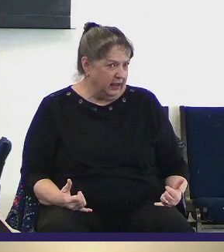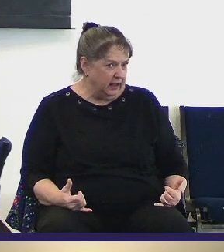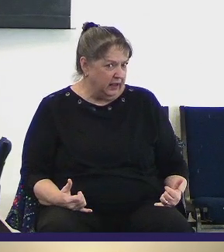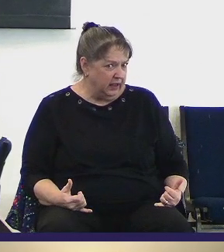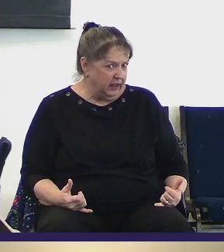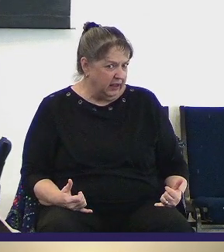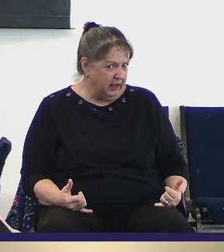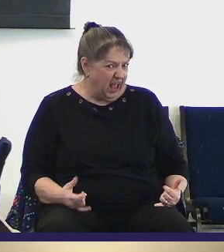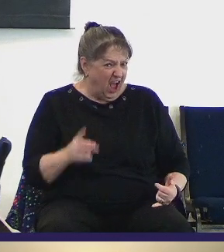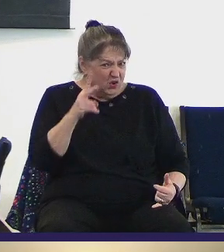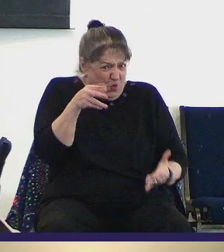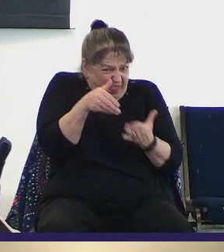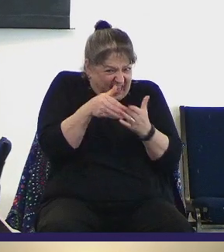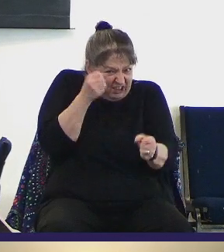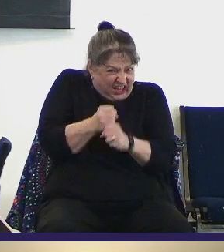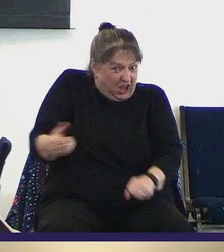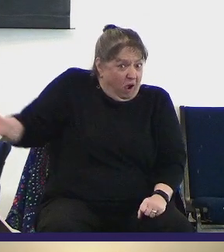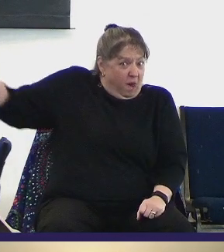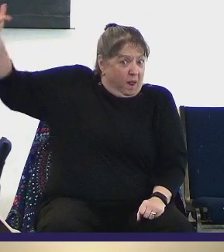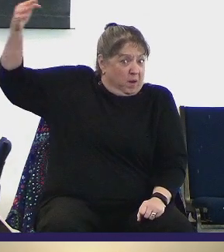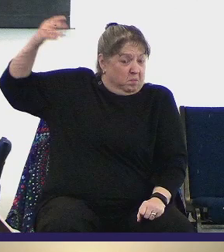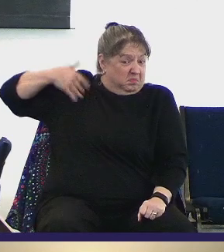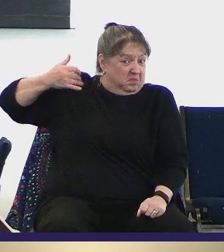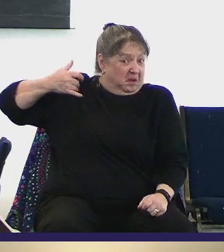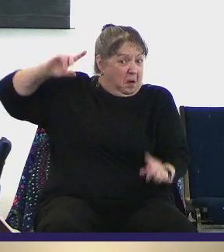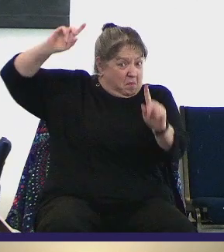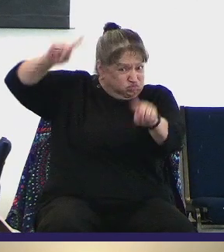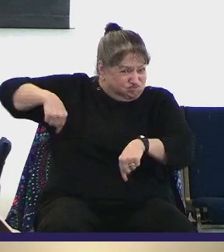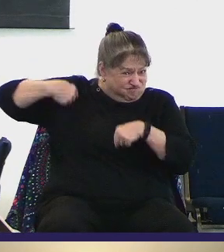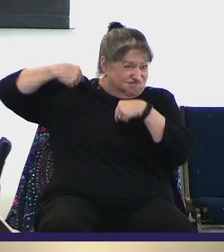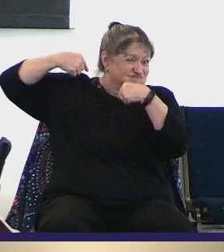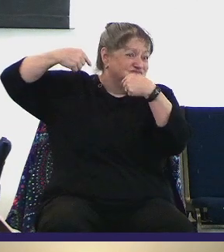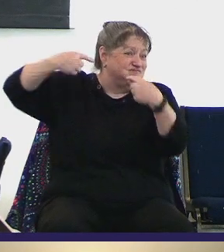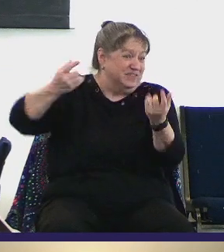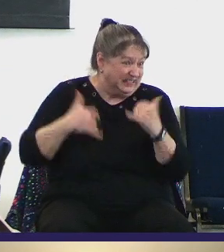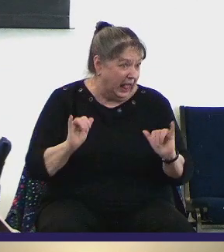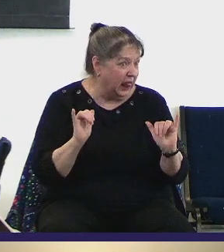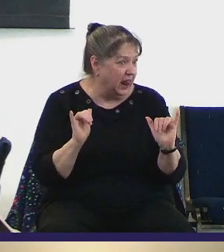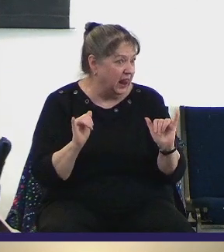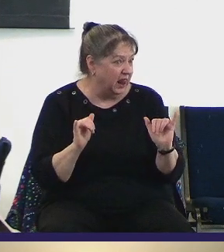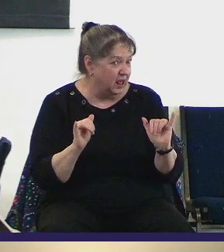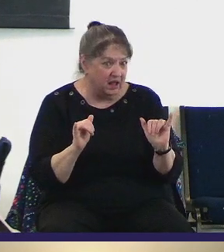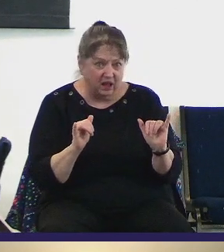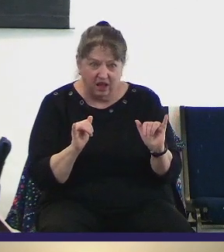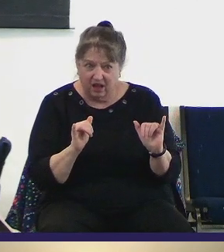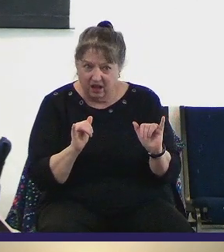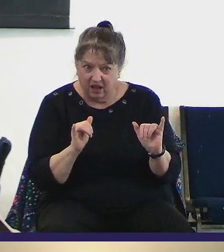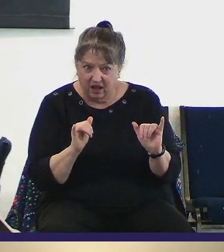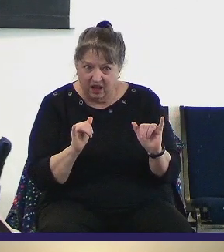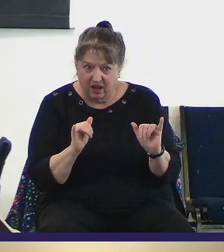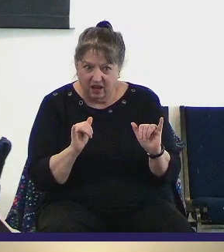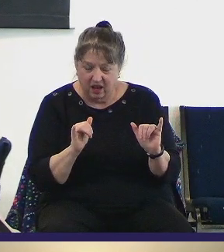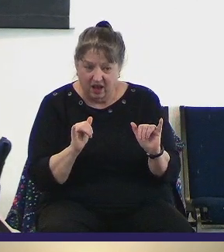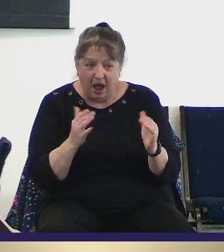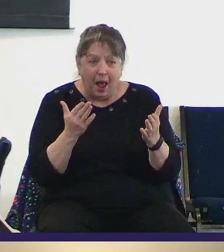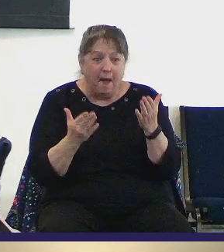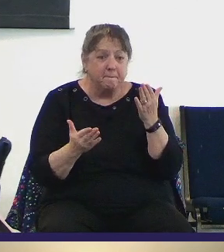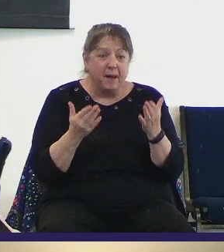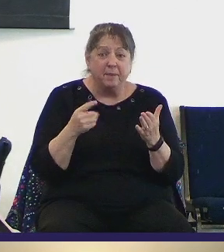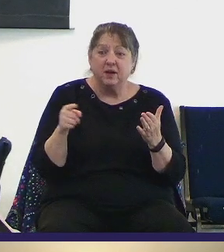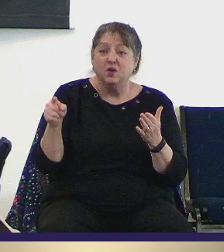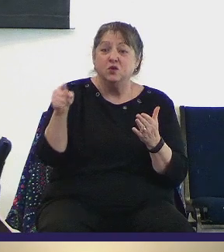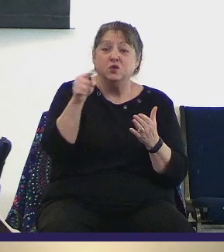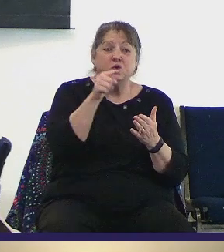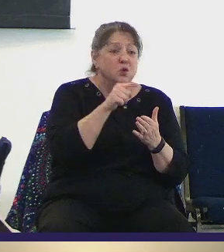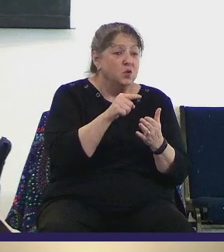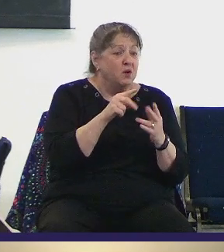it had over 2,000 years ago. And some of us here today, Paul be a good example, are still vibrantly excited about